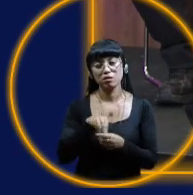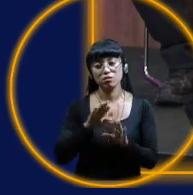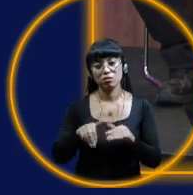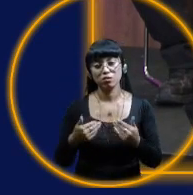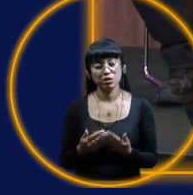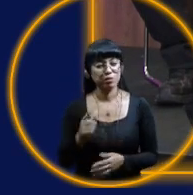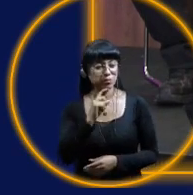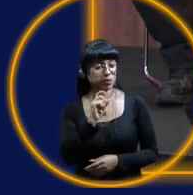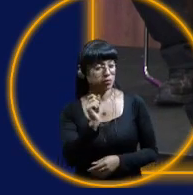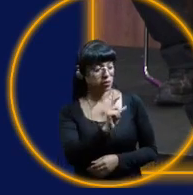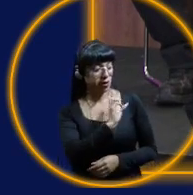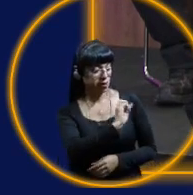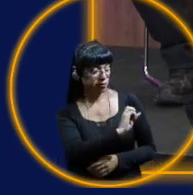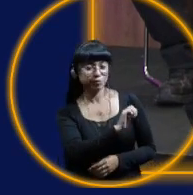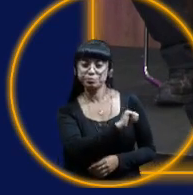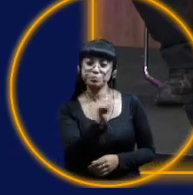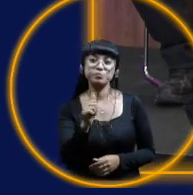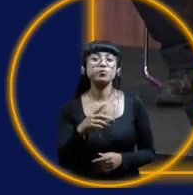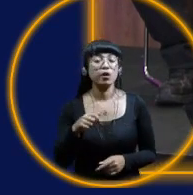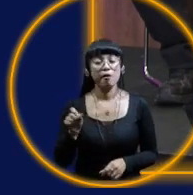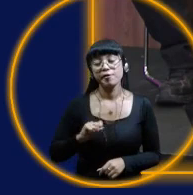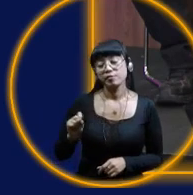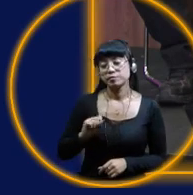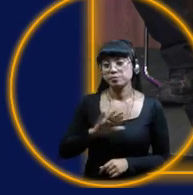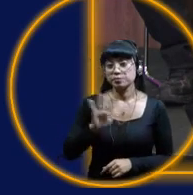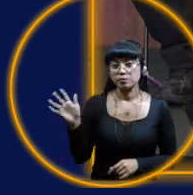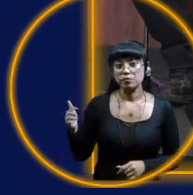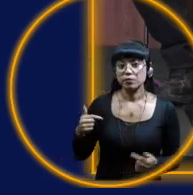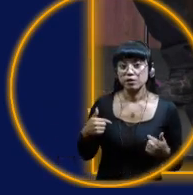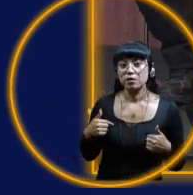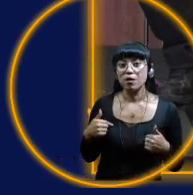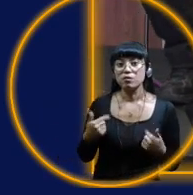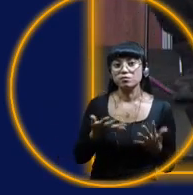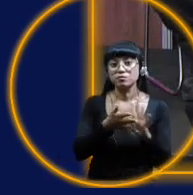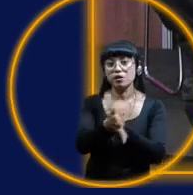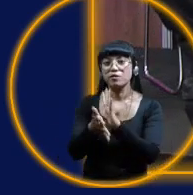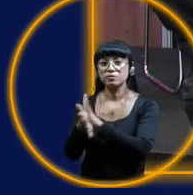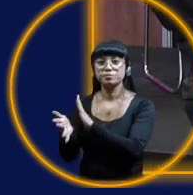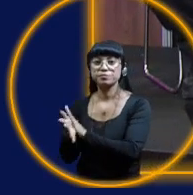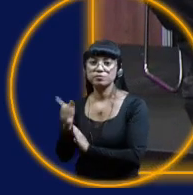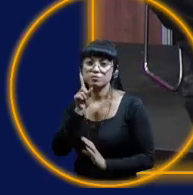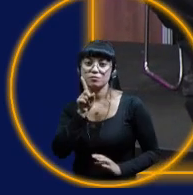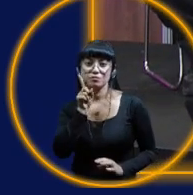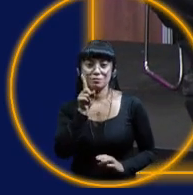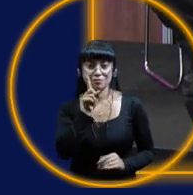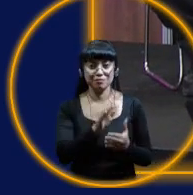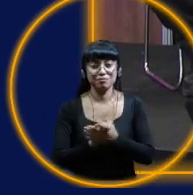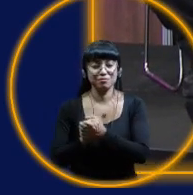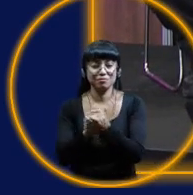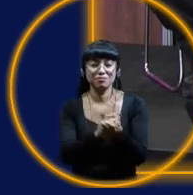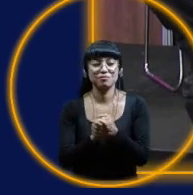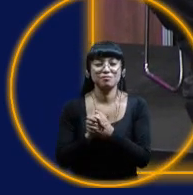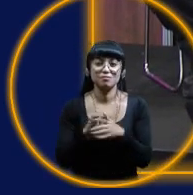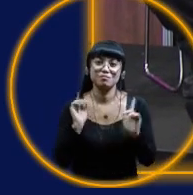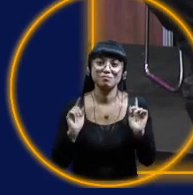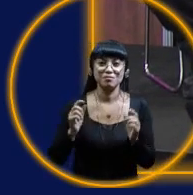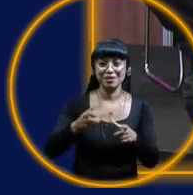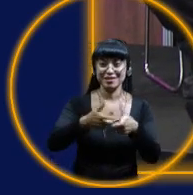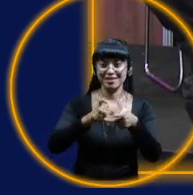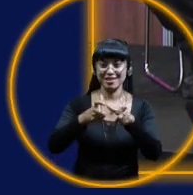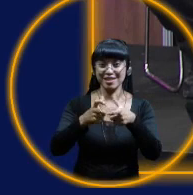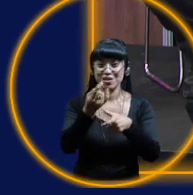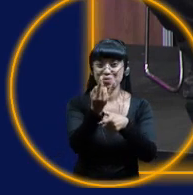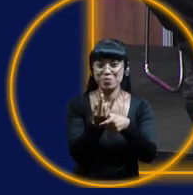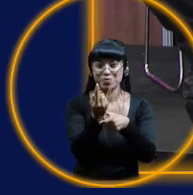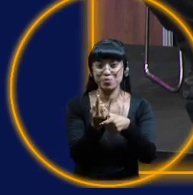on, I was lying to all of my friends. I burnt a CD of an anime soundtrack, and I brought it